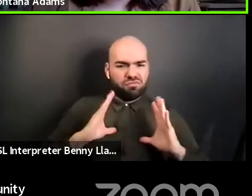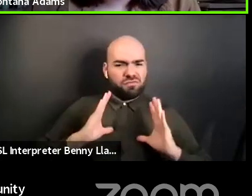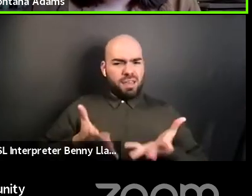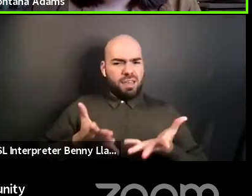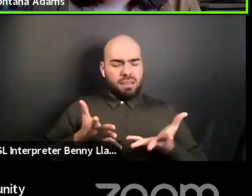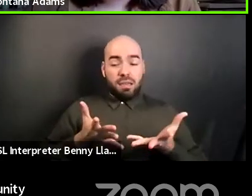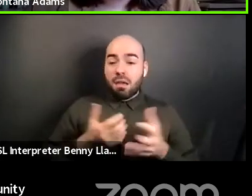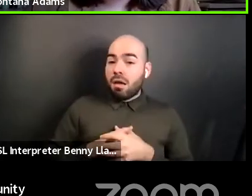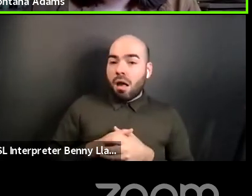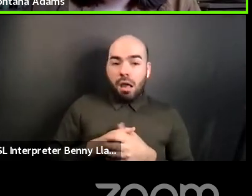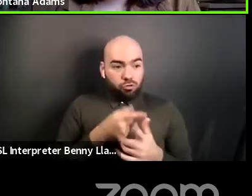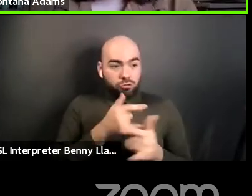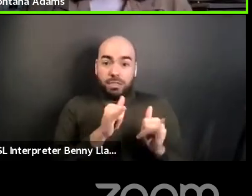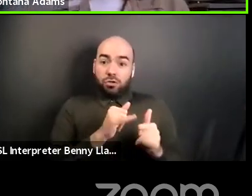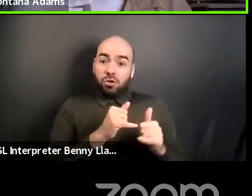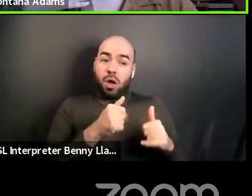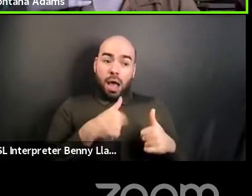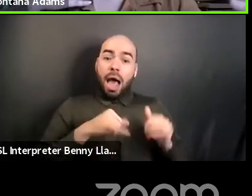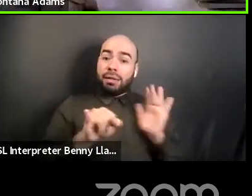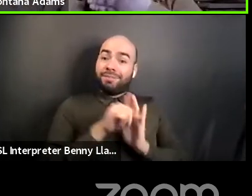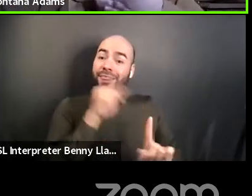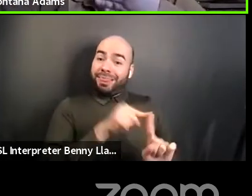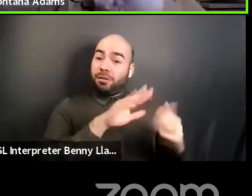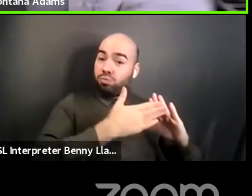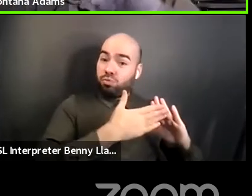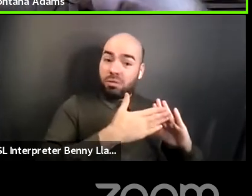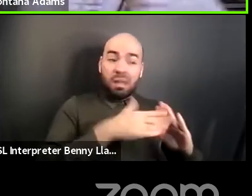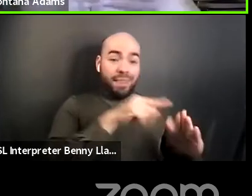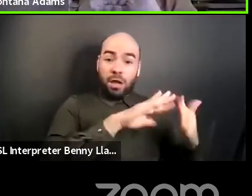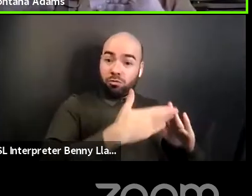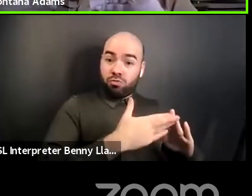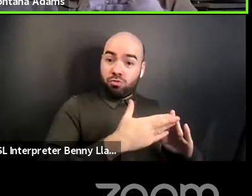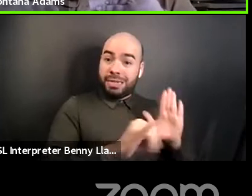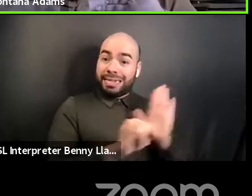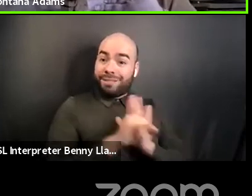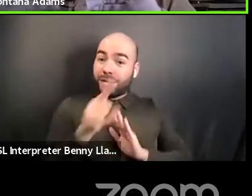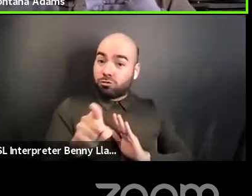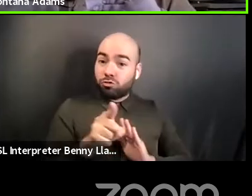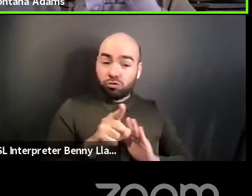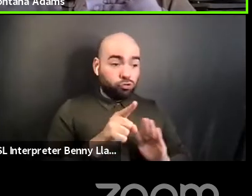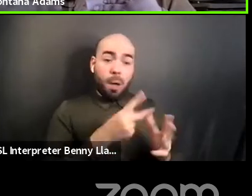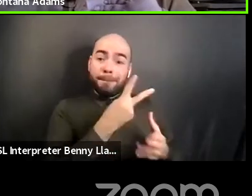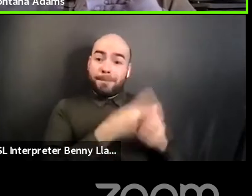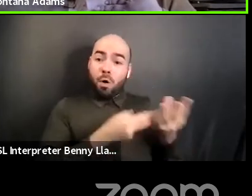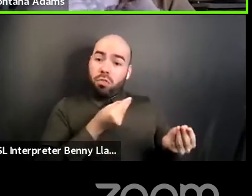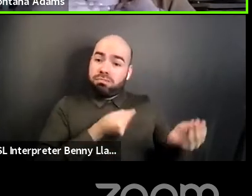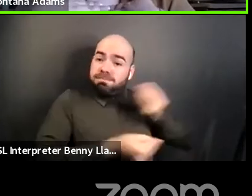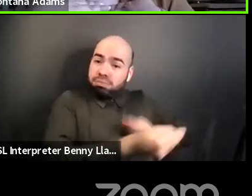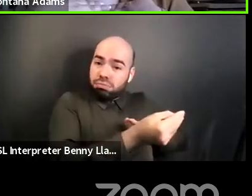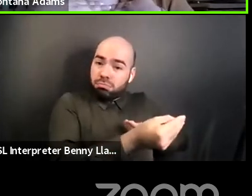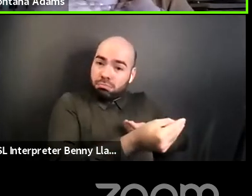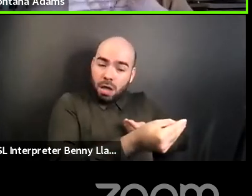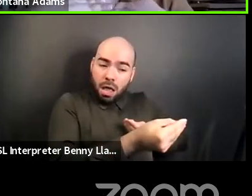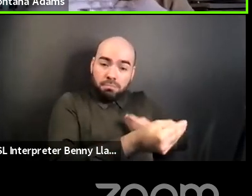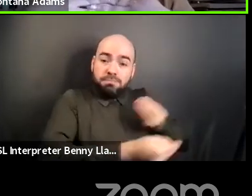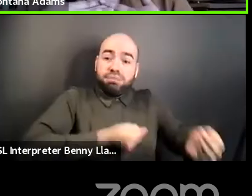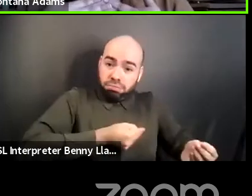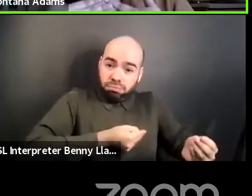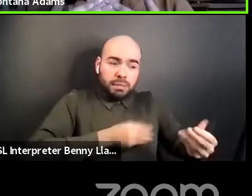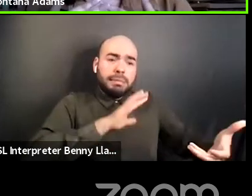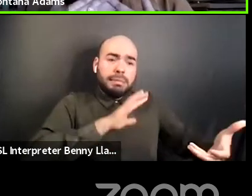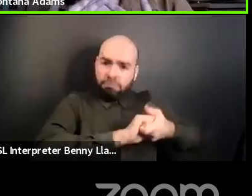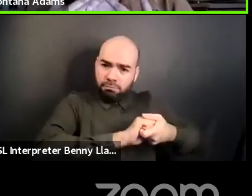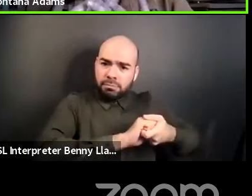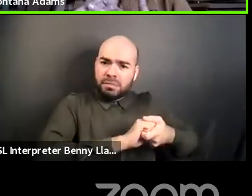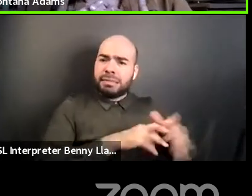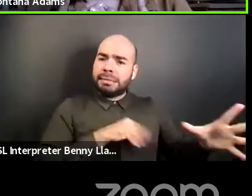that community in some aspect. Like, there's a equal give and take there between you yourself as an